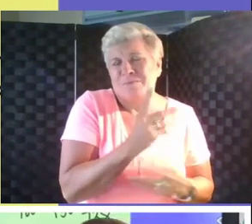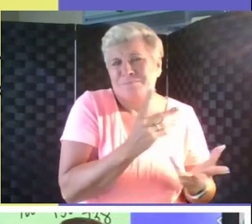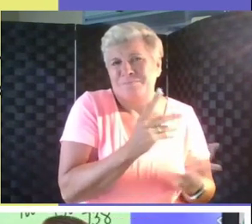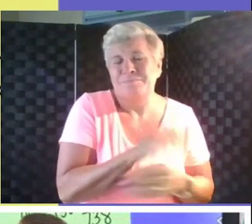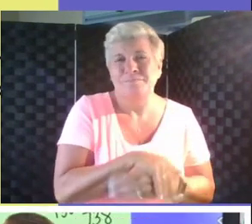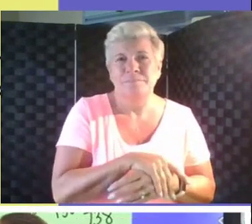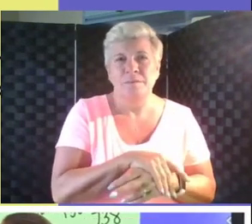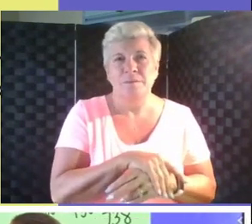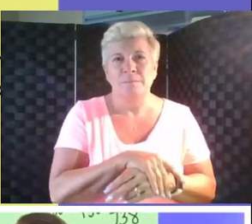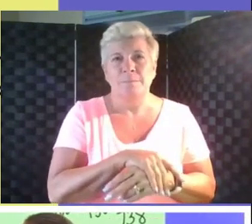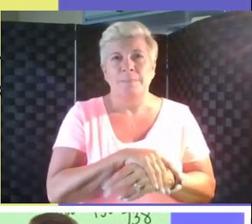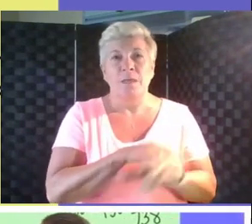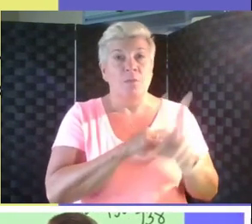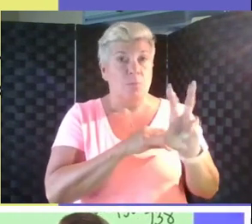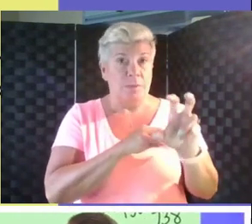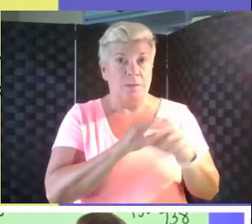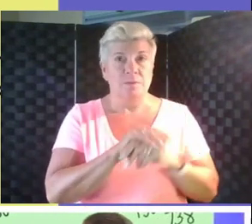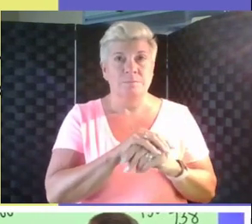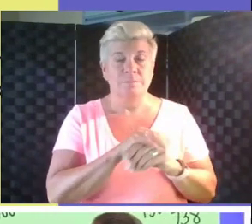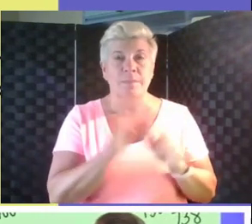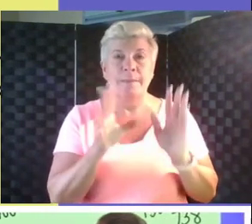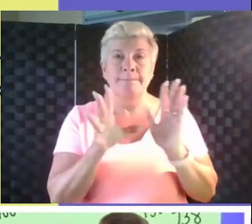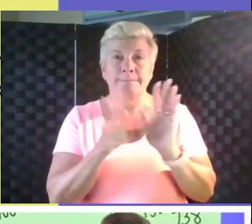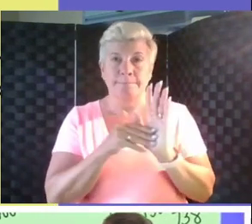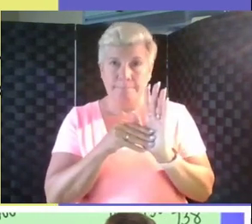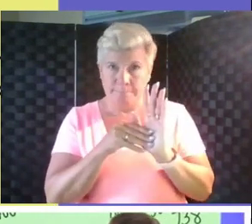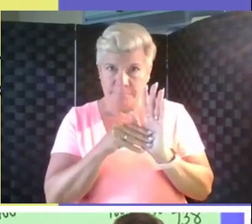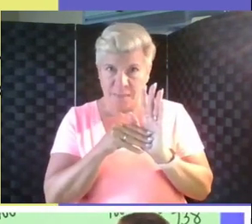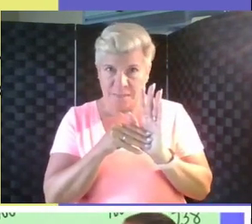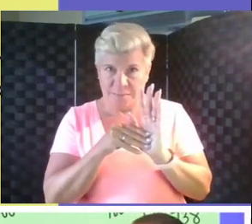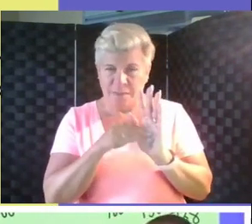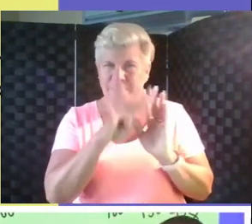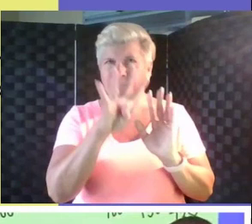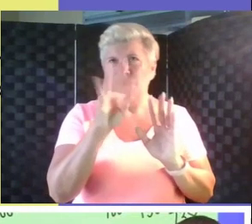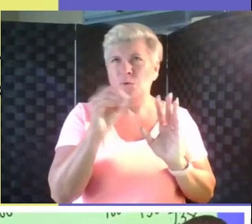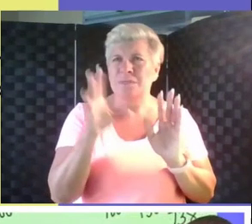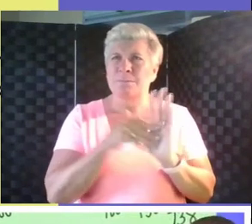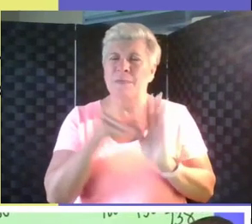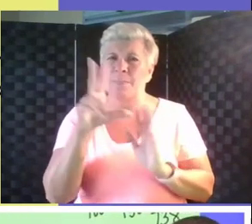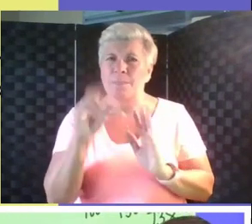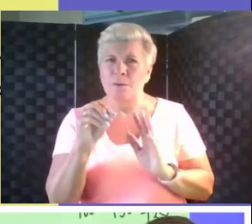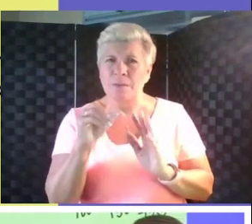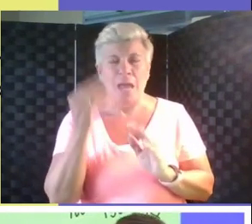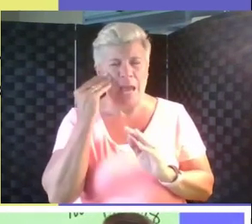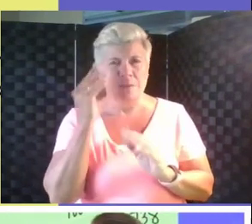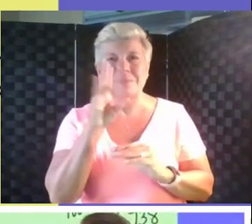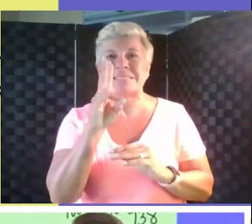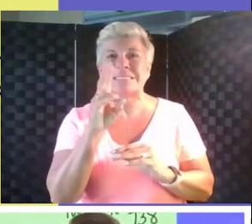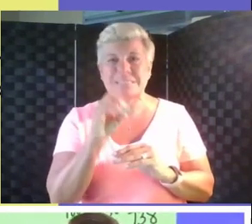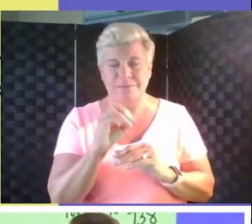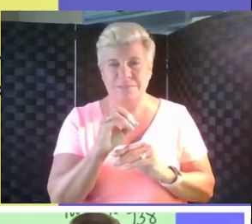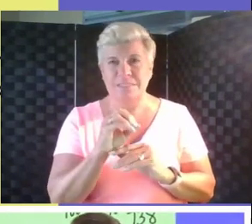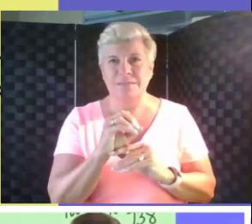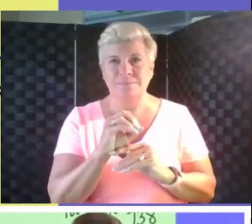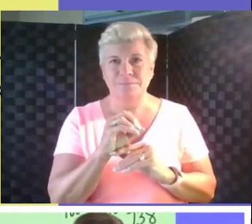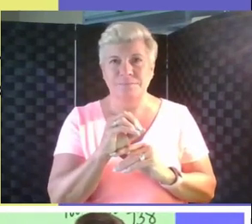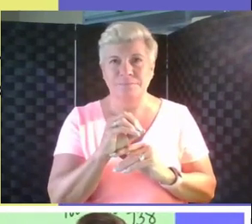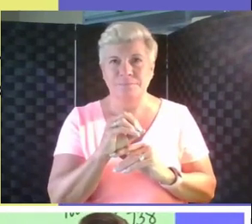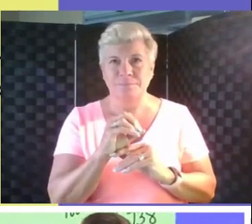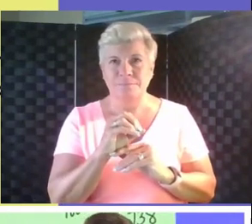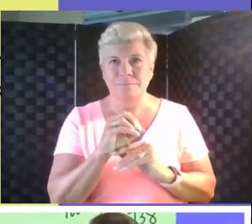one. Okay, so I'm going to keep that 300. I'm going to add 40 plus 30, which I know gives me